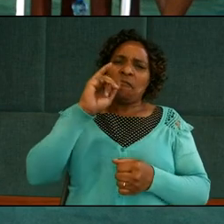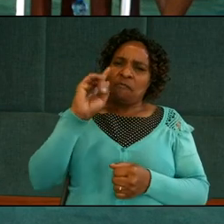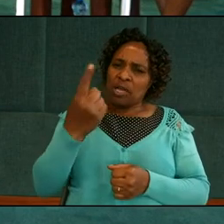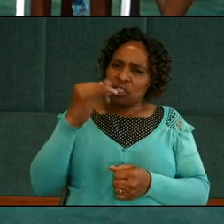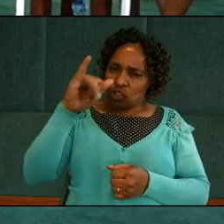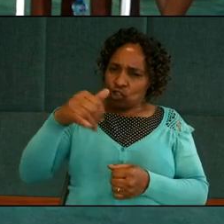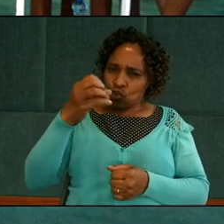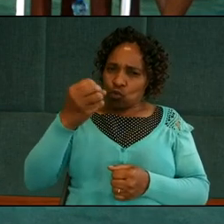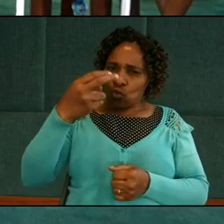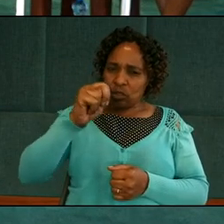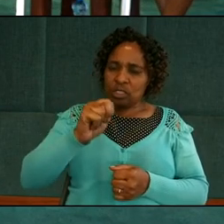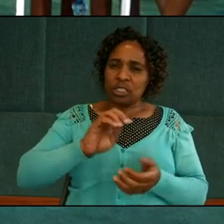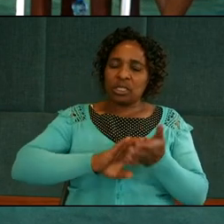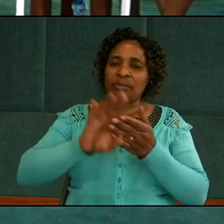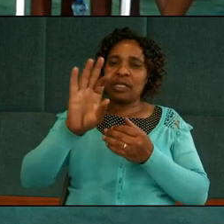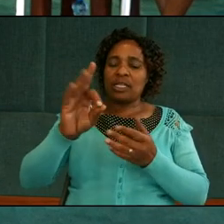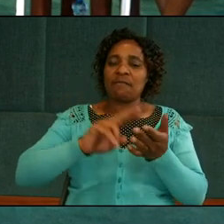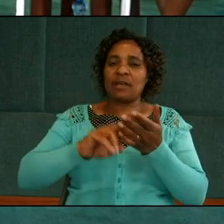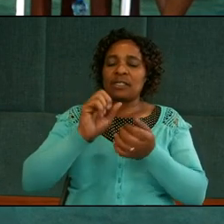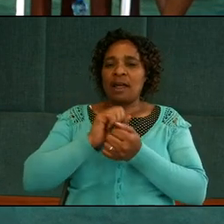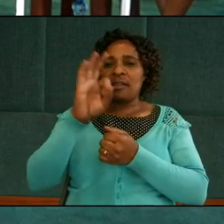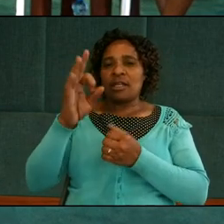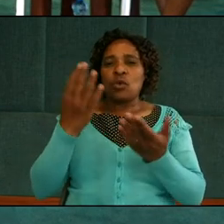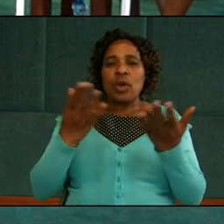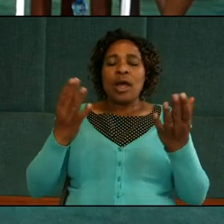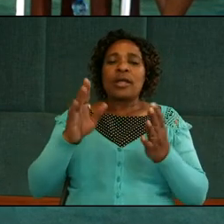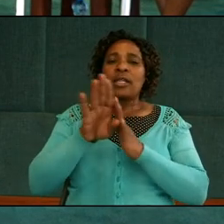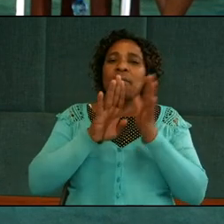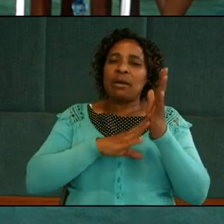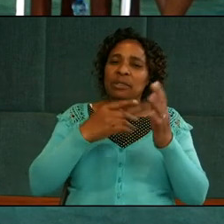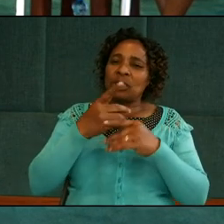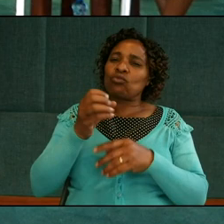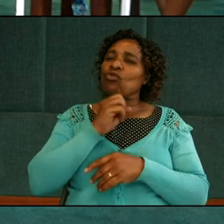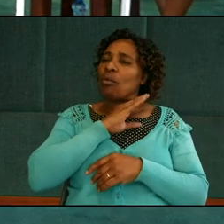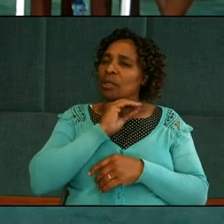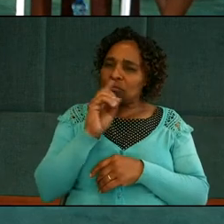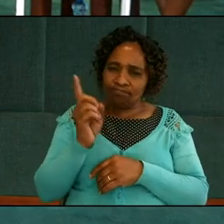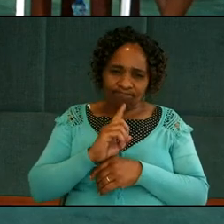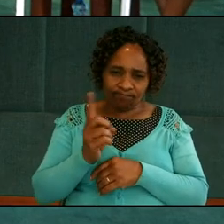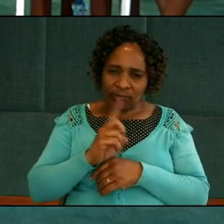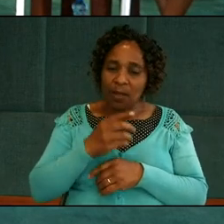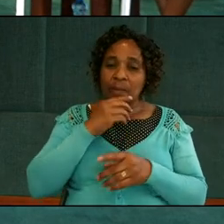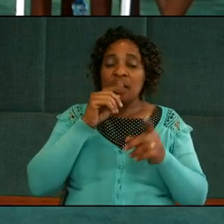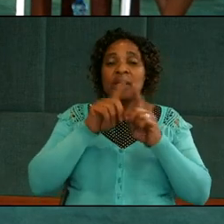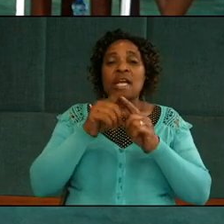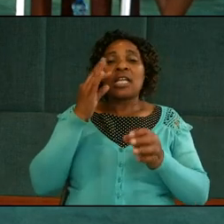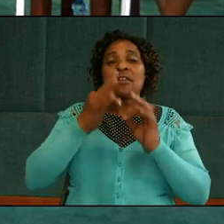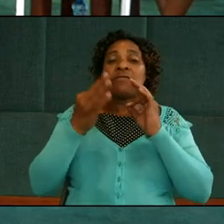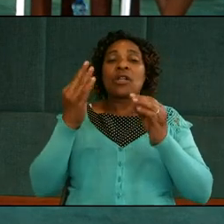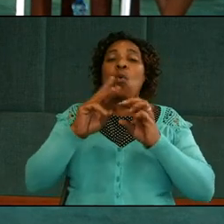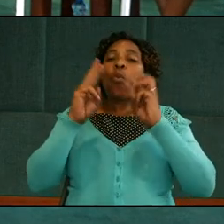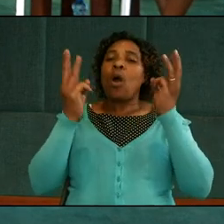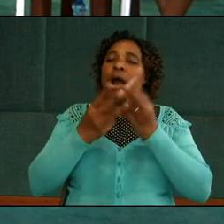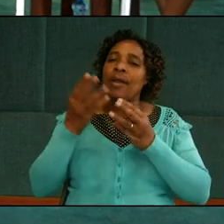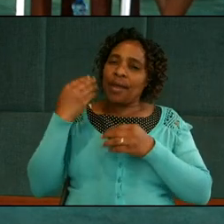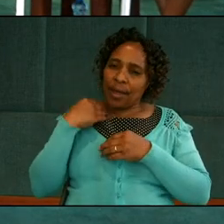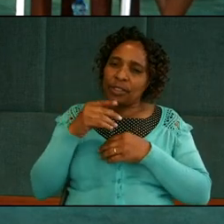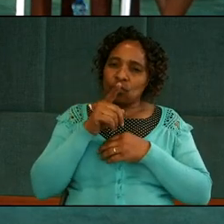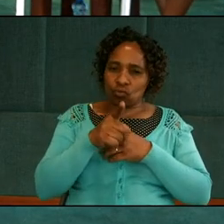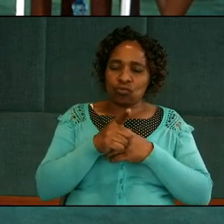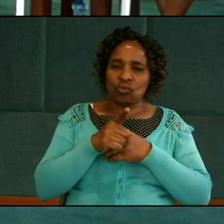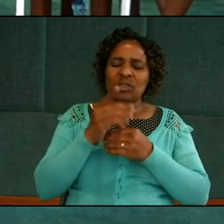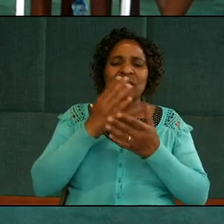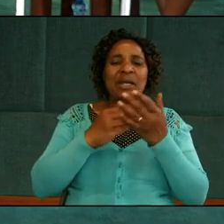chapter 3, verse 13, where the Bible says, "Marvel not, my brothers, if the world hates you." I